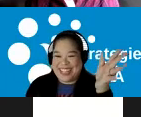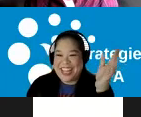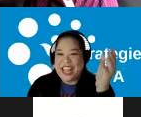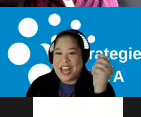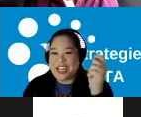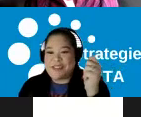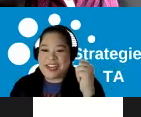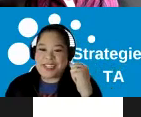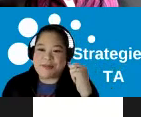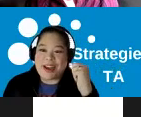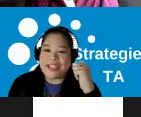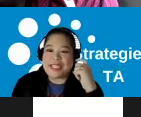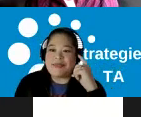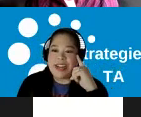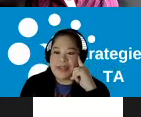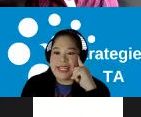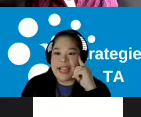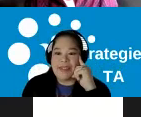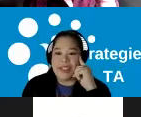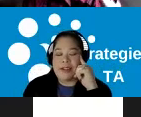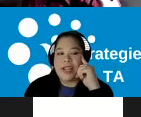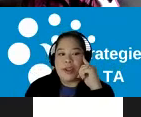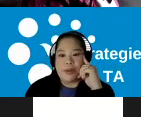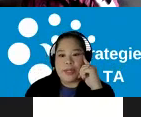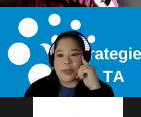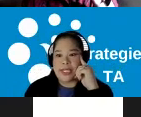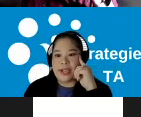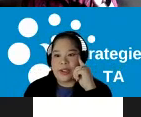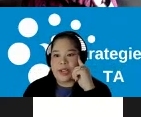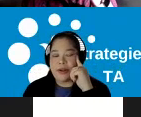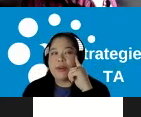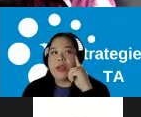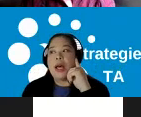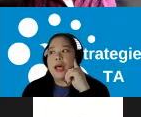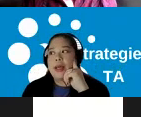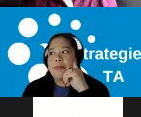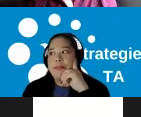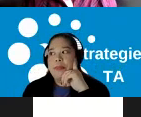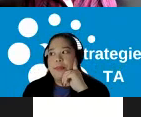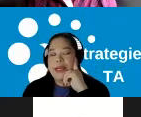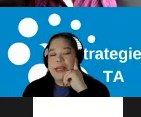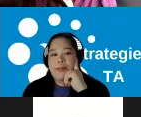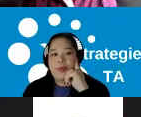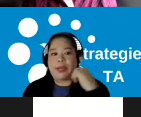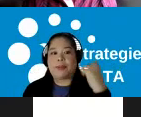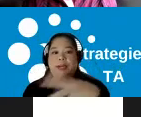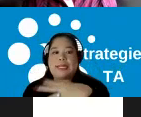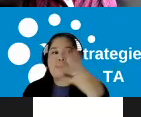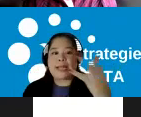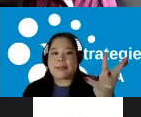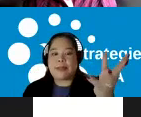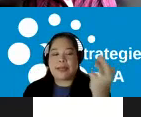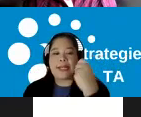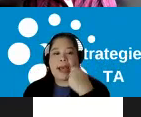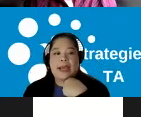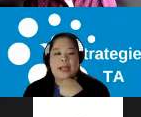of a community school model in some ways because they have a lot of resources there. But to be able to